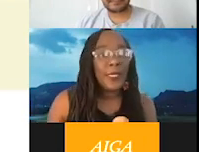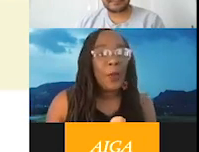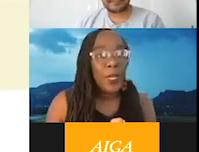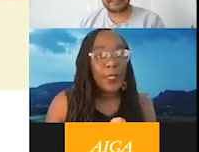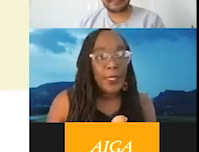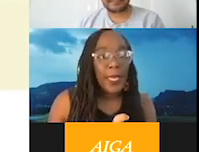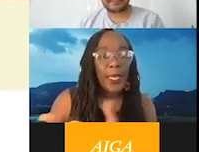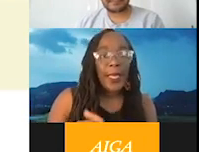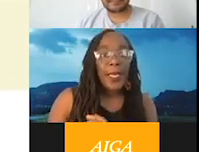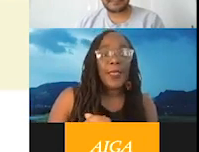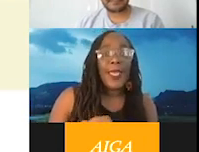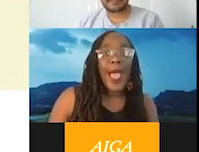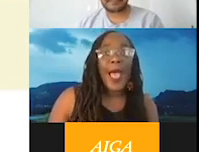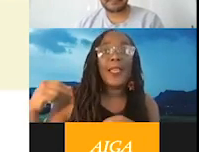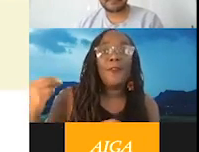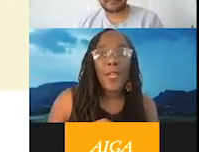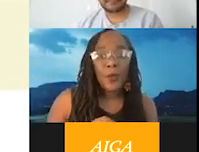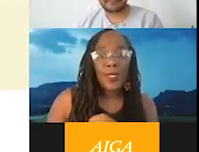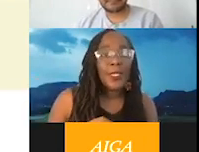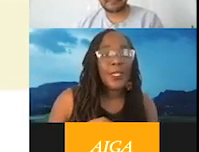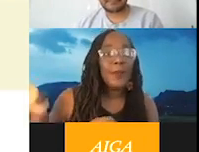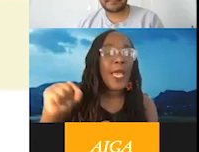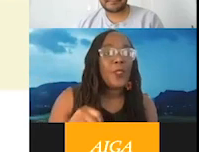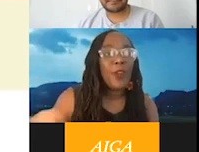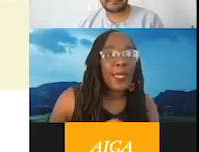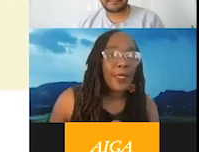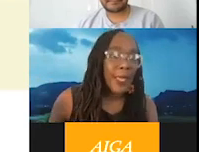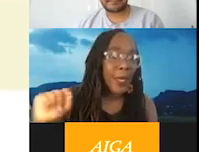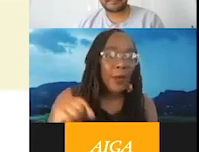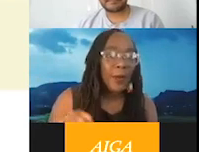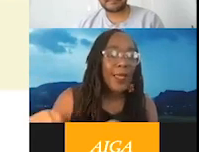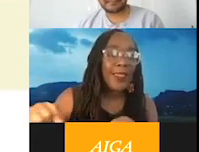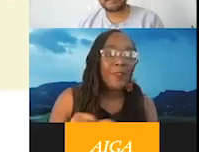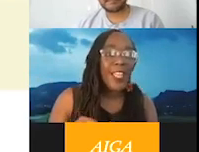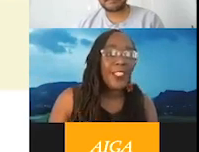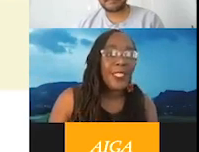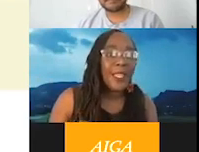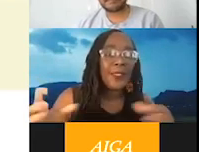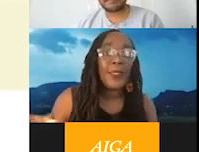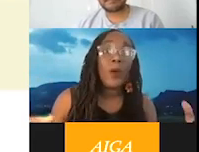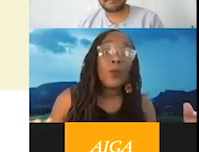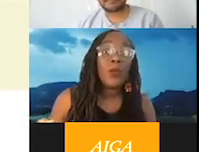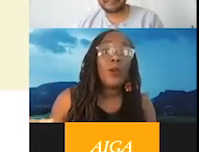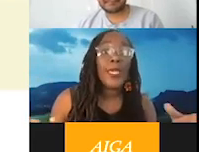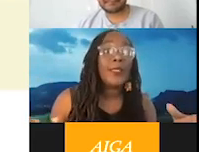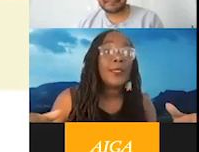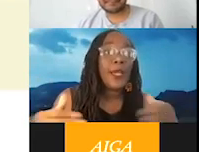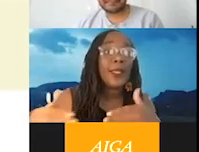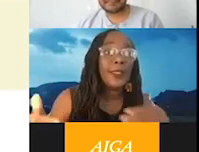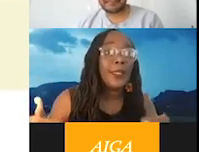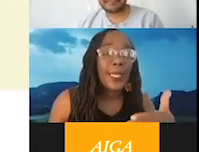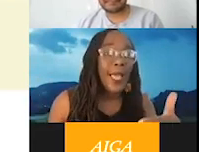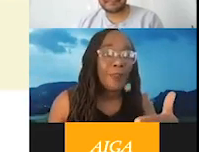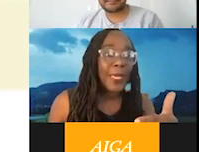things that I wanted to say. And then as I found the term, I was writing them down. And then eventually I started to see, oh, okay, this is